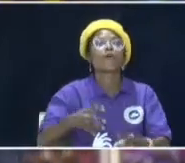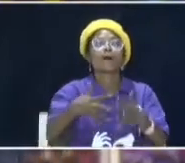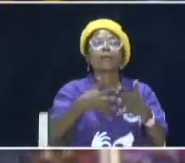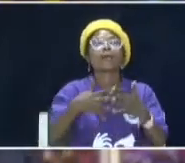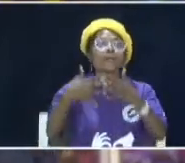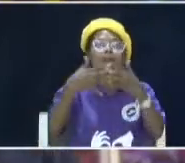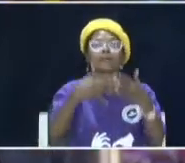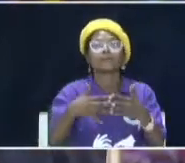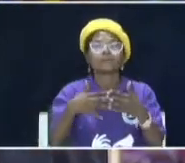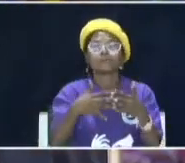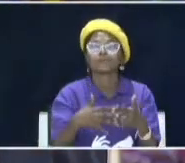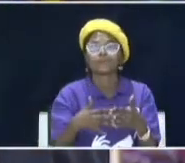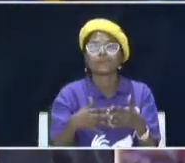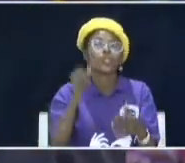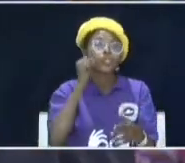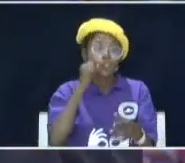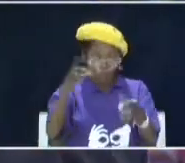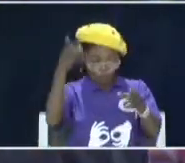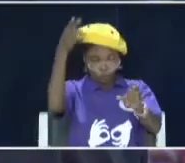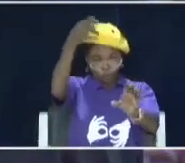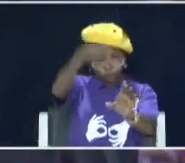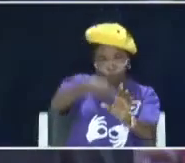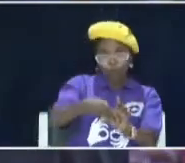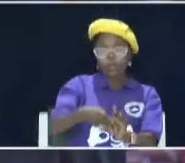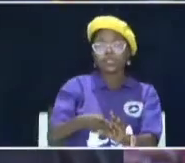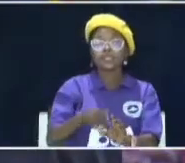America. She joined the July